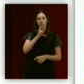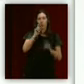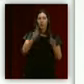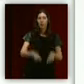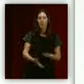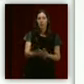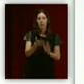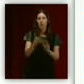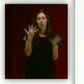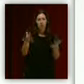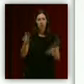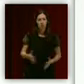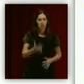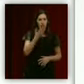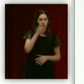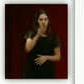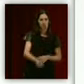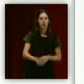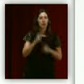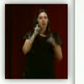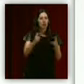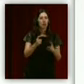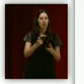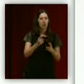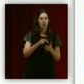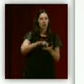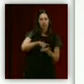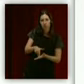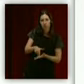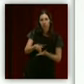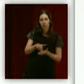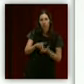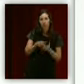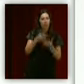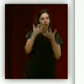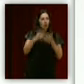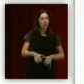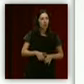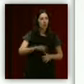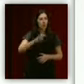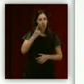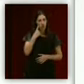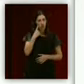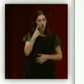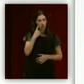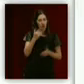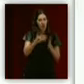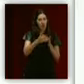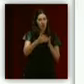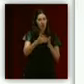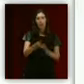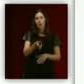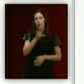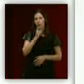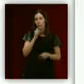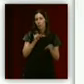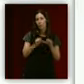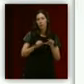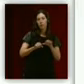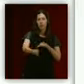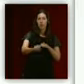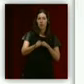just the stability of the legs, but also the orientation. If the person, when